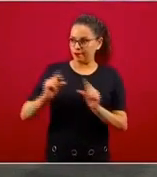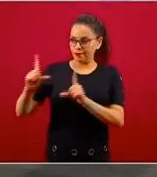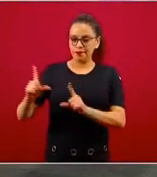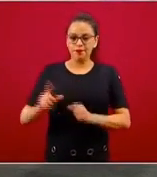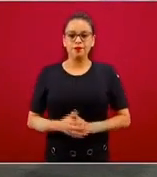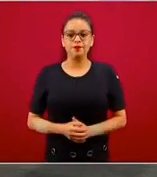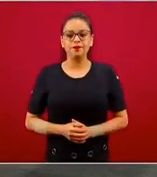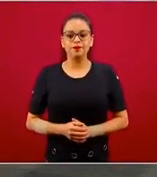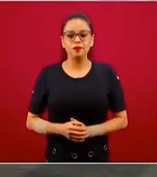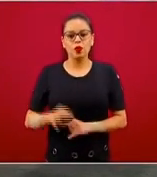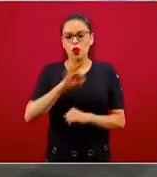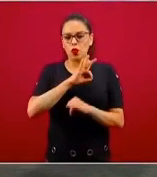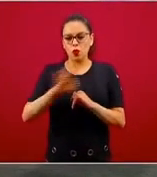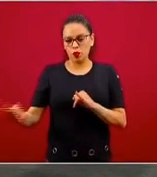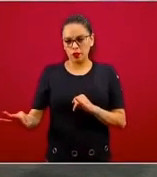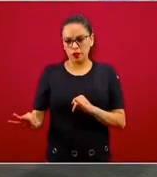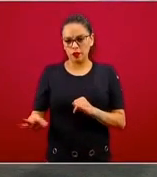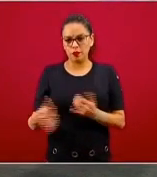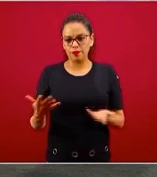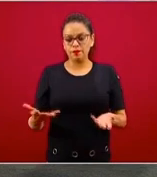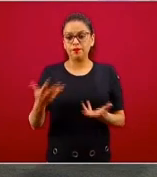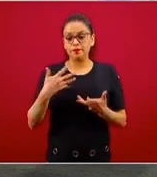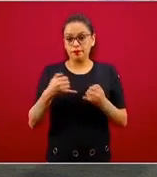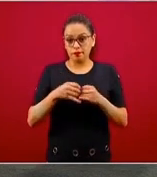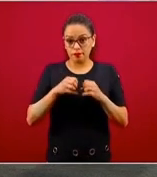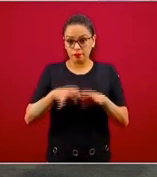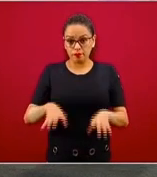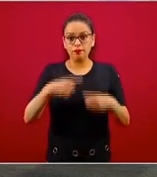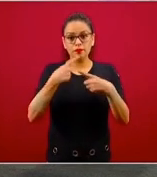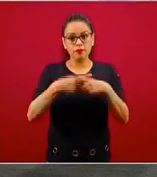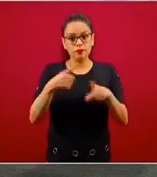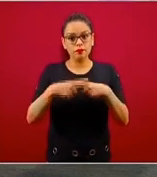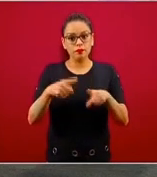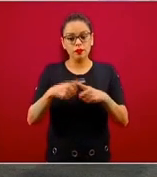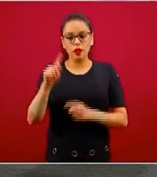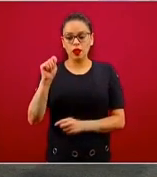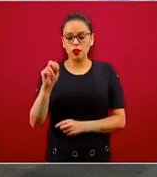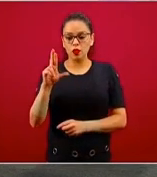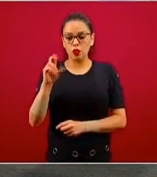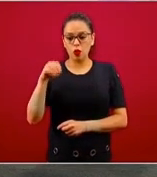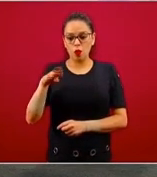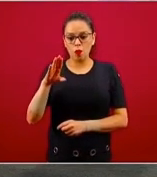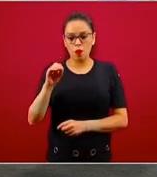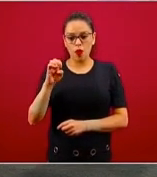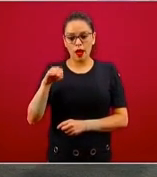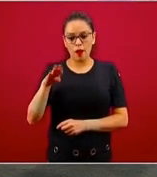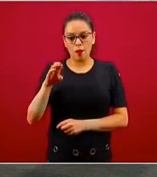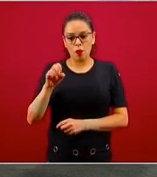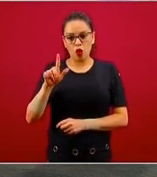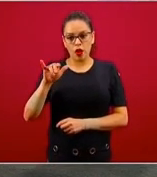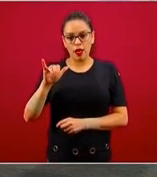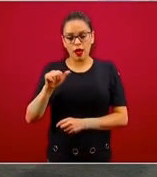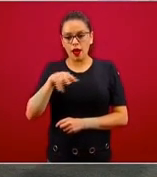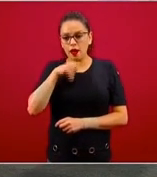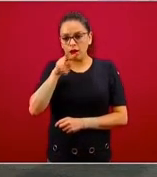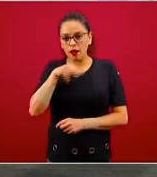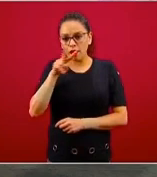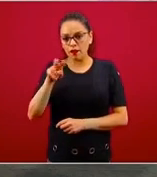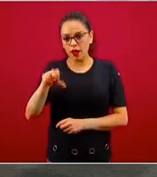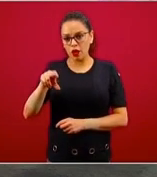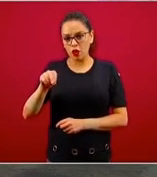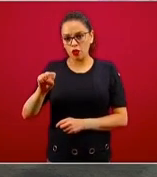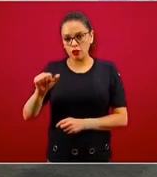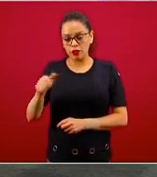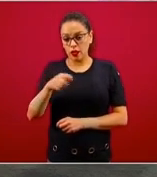of a COVID-19 potential infection. It is better than those hypertense patients that do not have